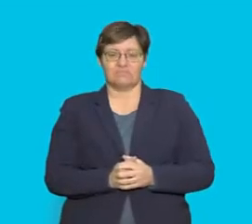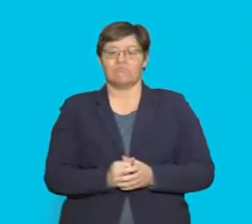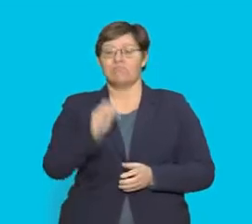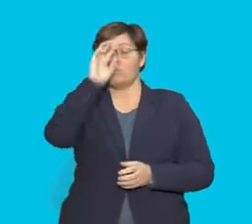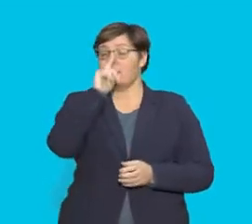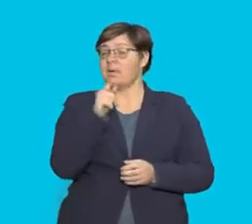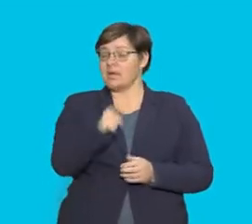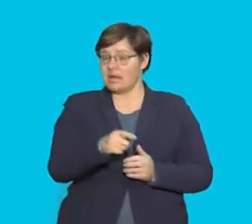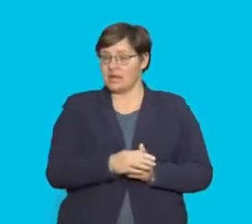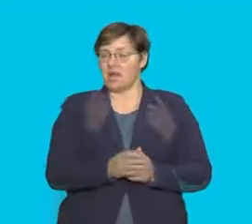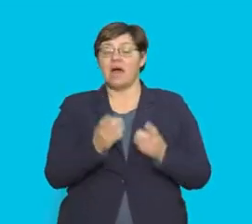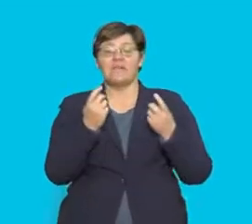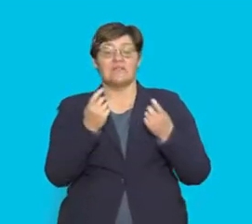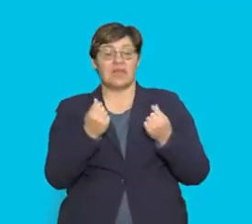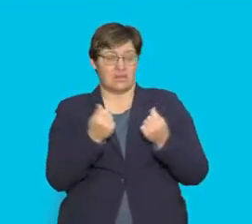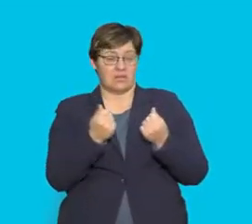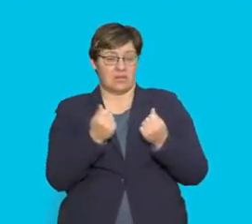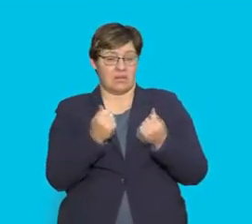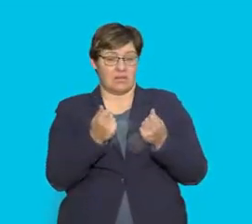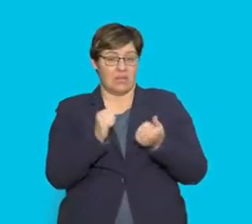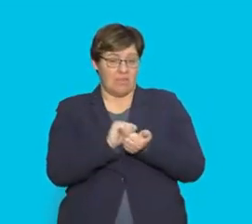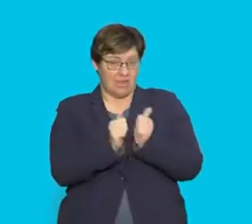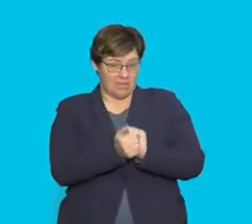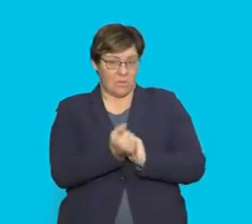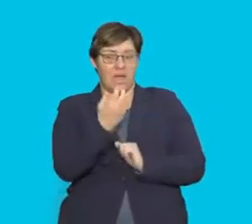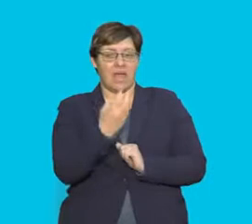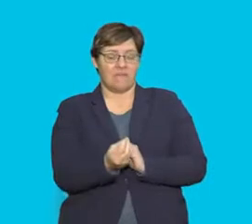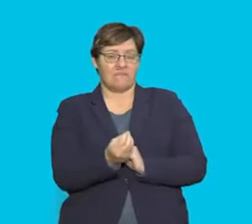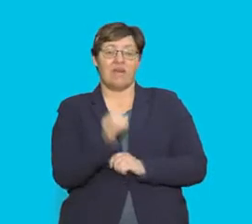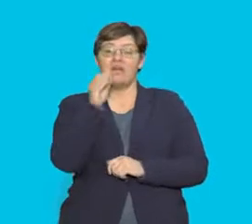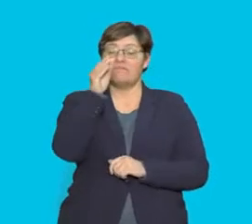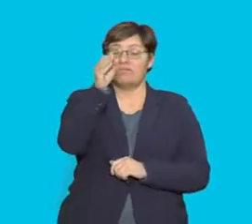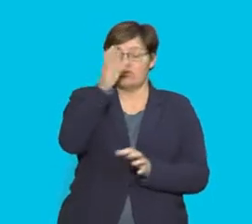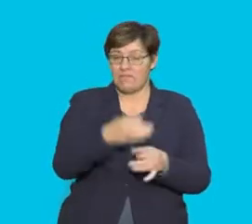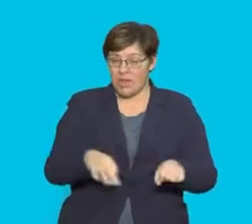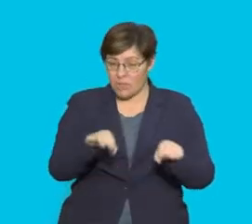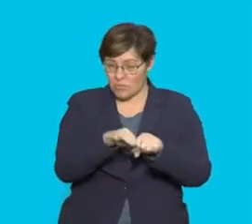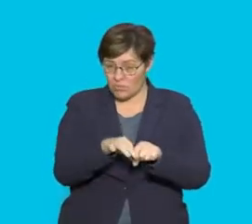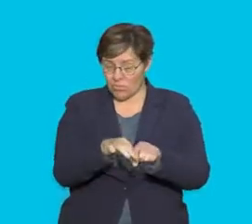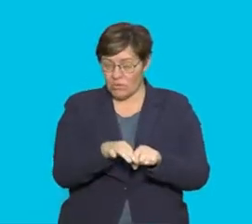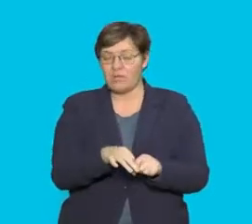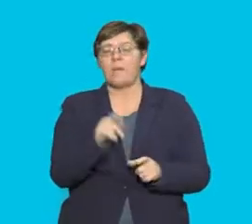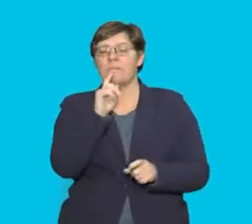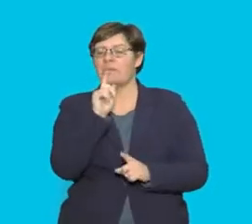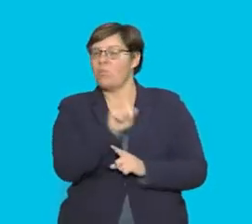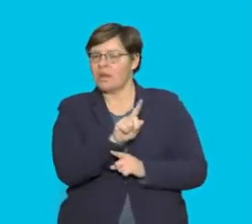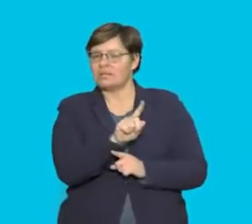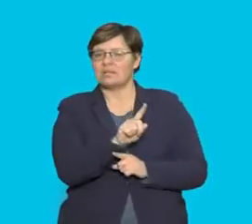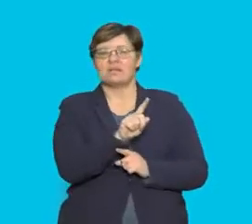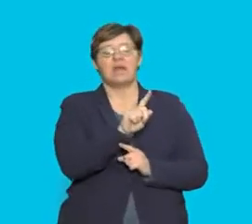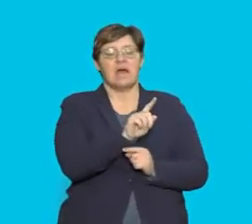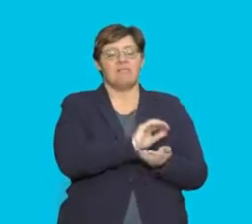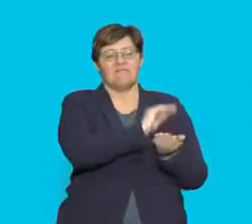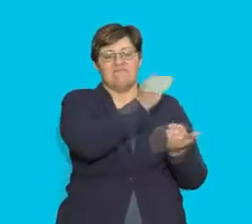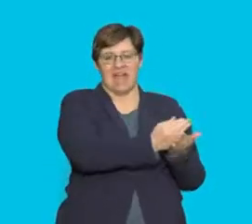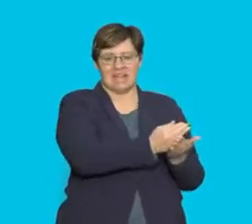So remember that with financial maths, we have what we call the future value, which has to do with a